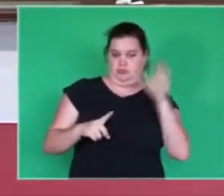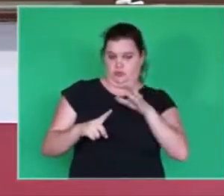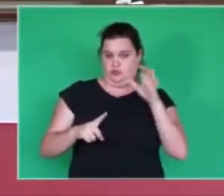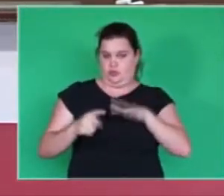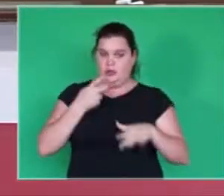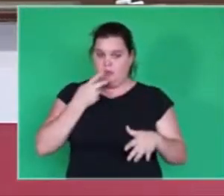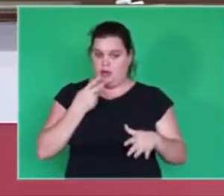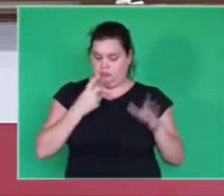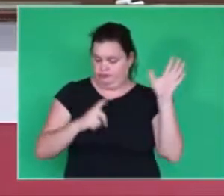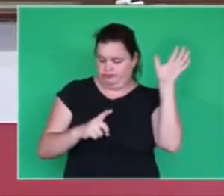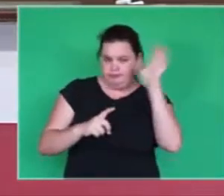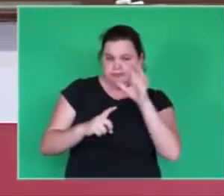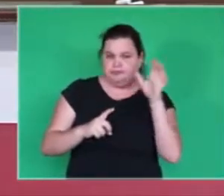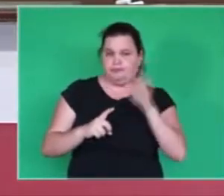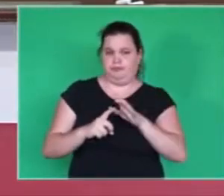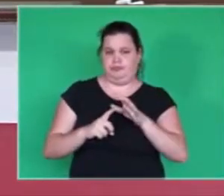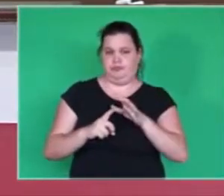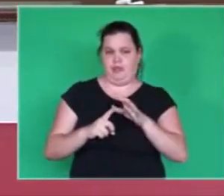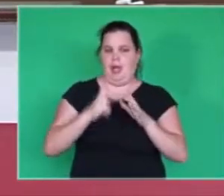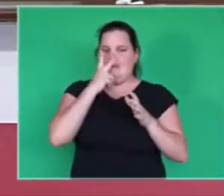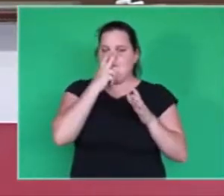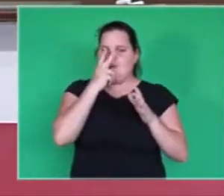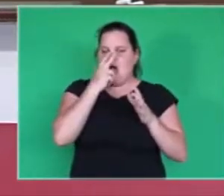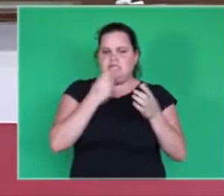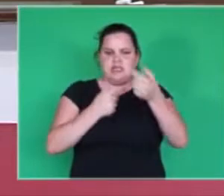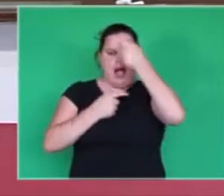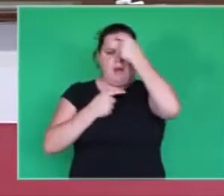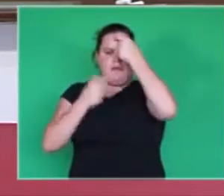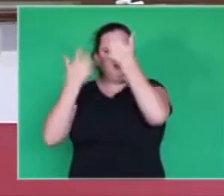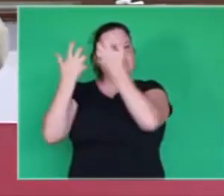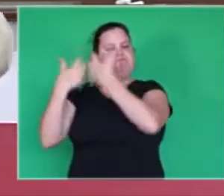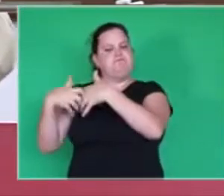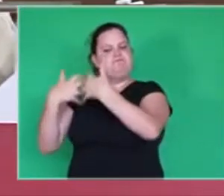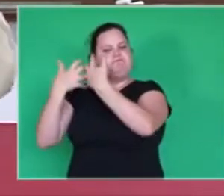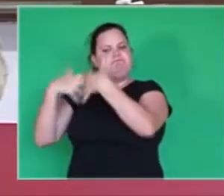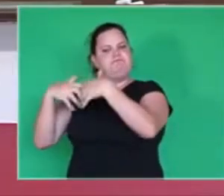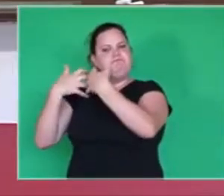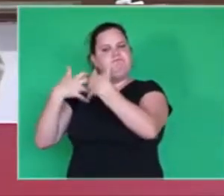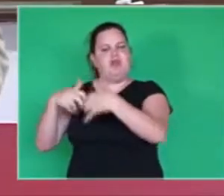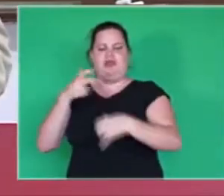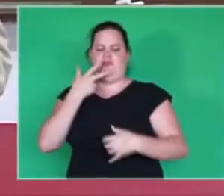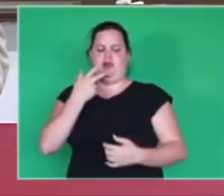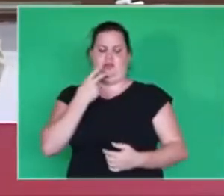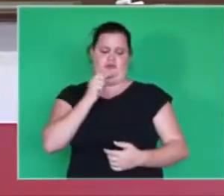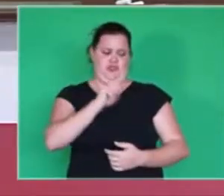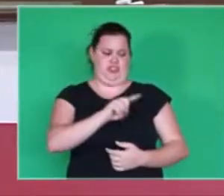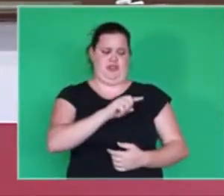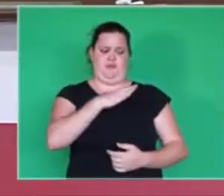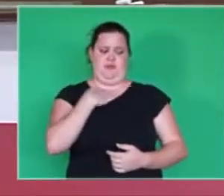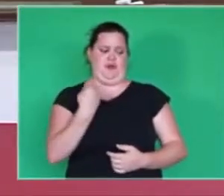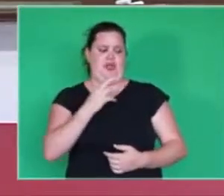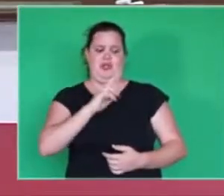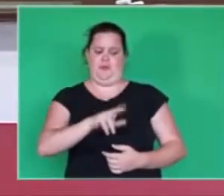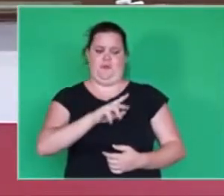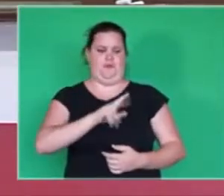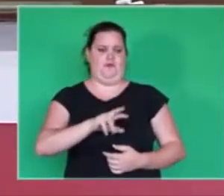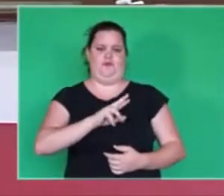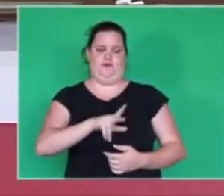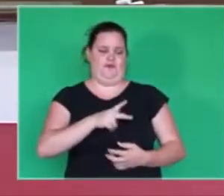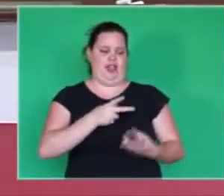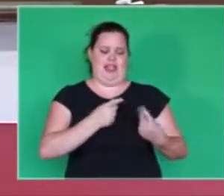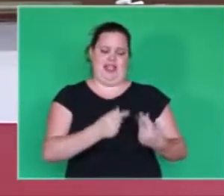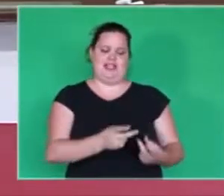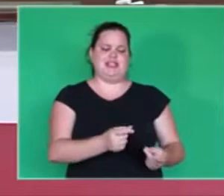putting in his mind what does not exist. To not die is